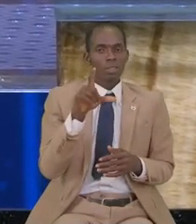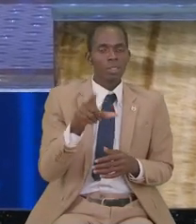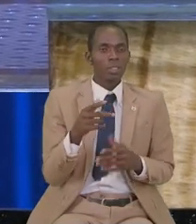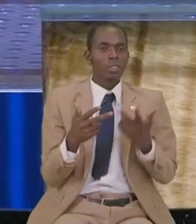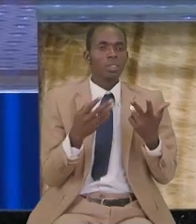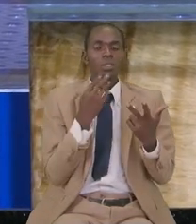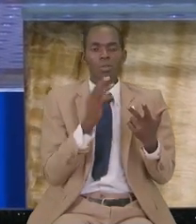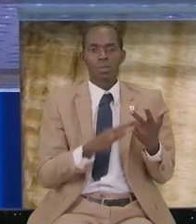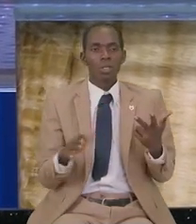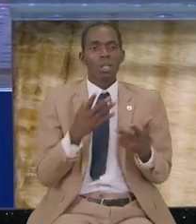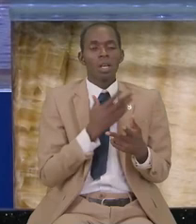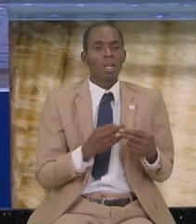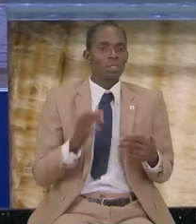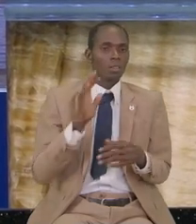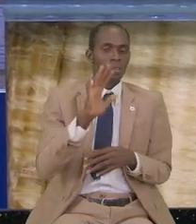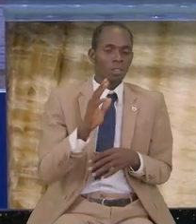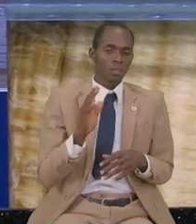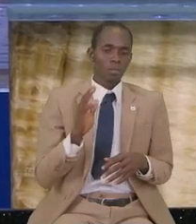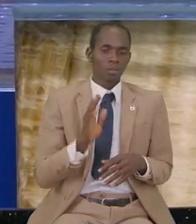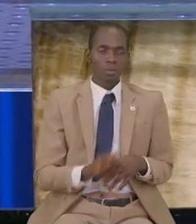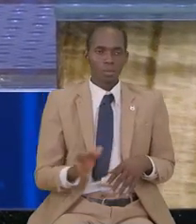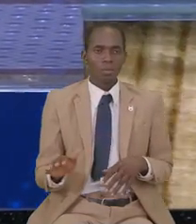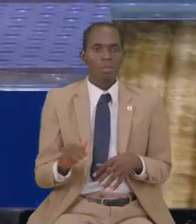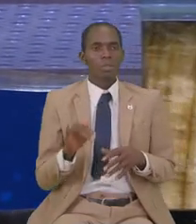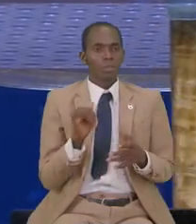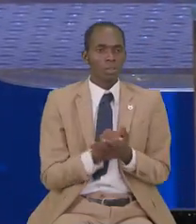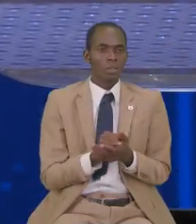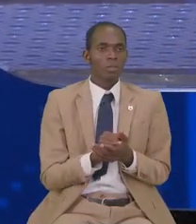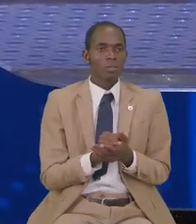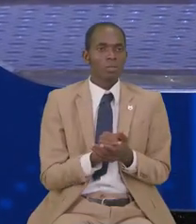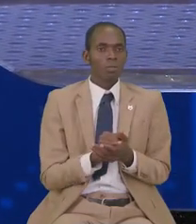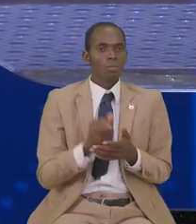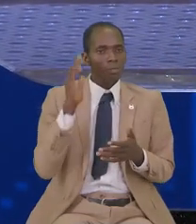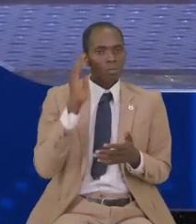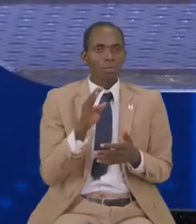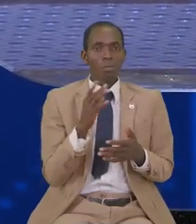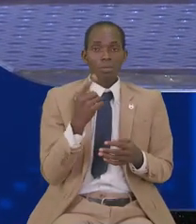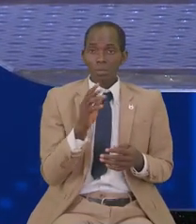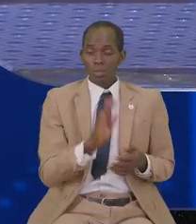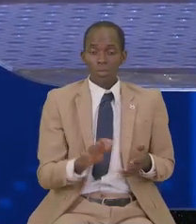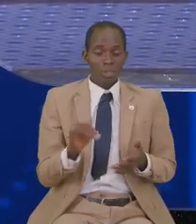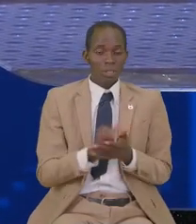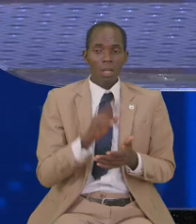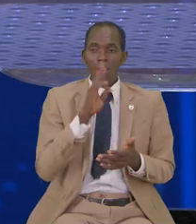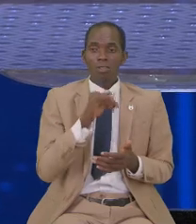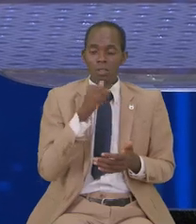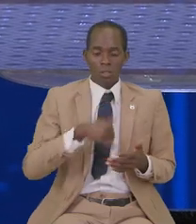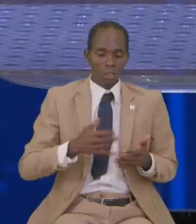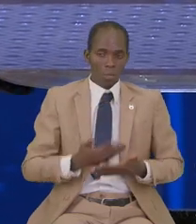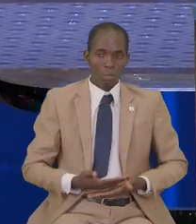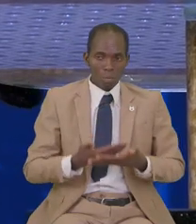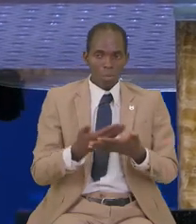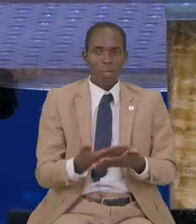involved, and thy sons that shall issue from thee, even the children he had not born, he had not given back